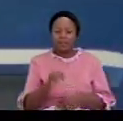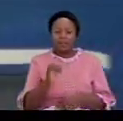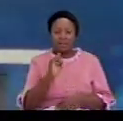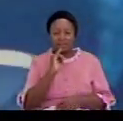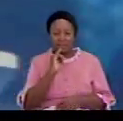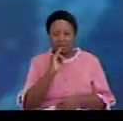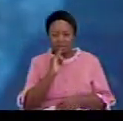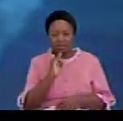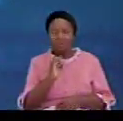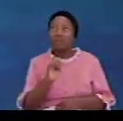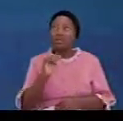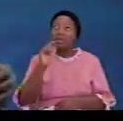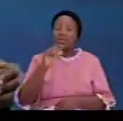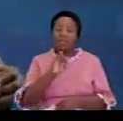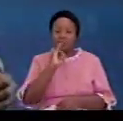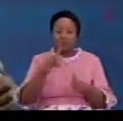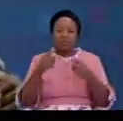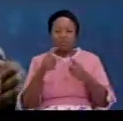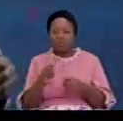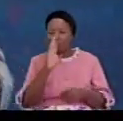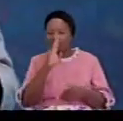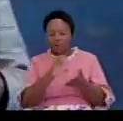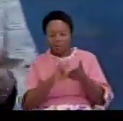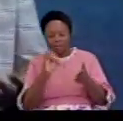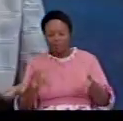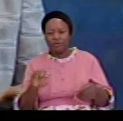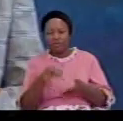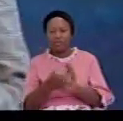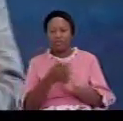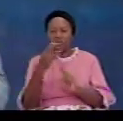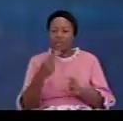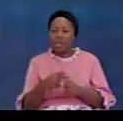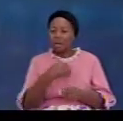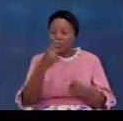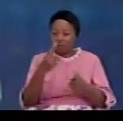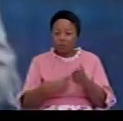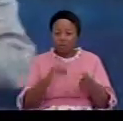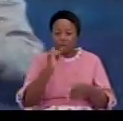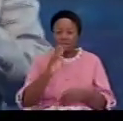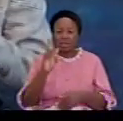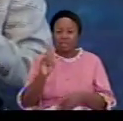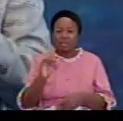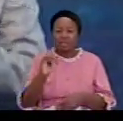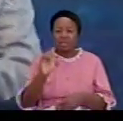it's going to be removed. And what is disease?